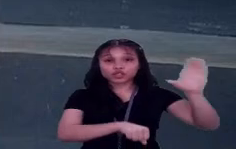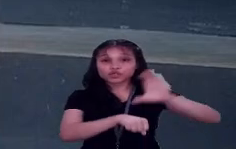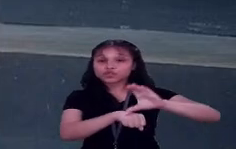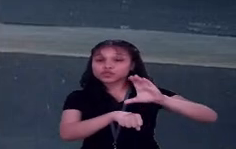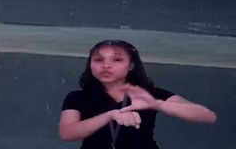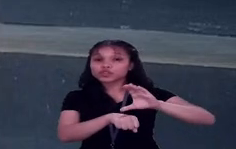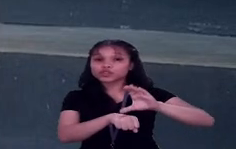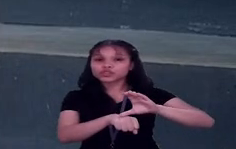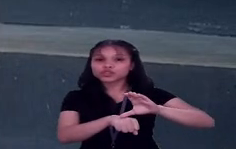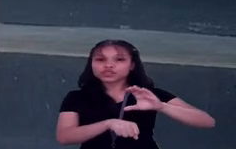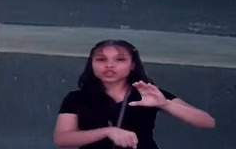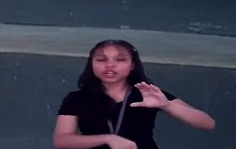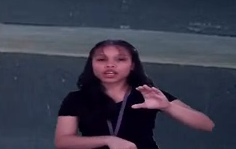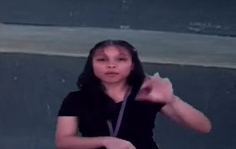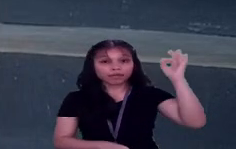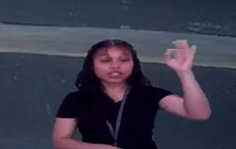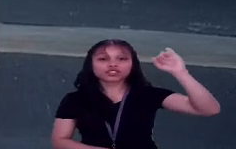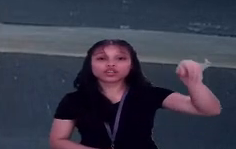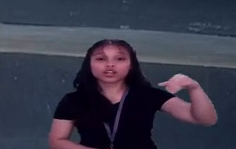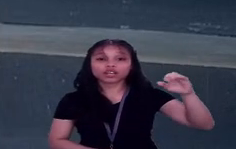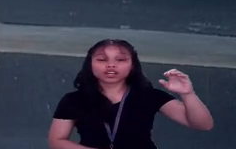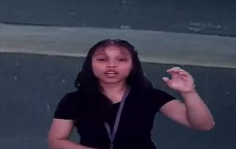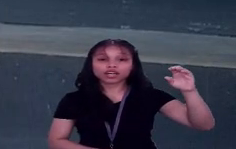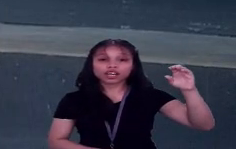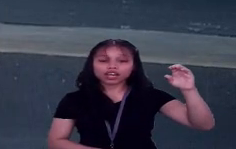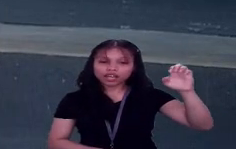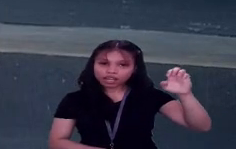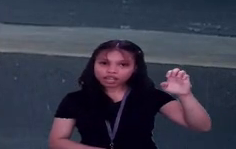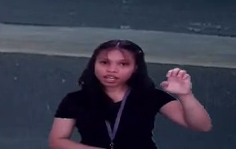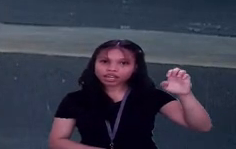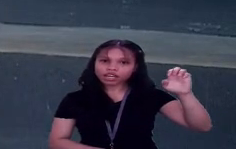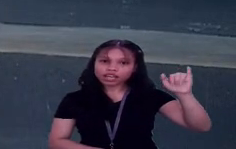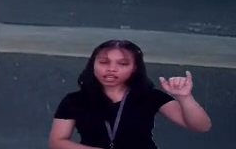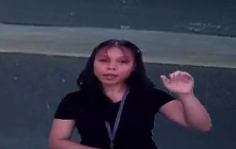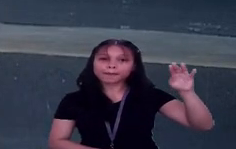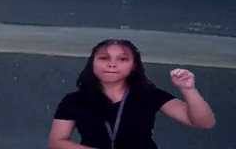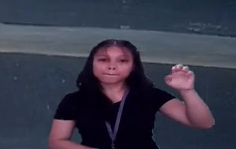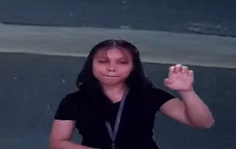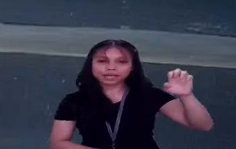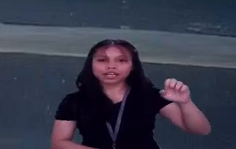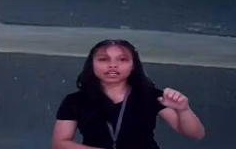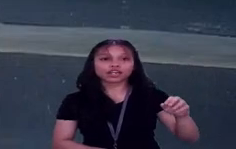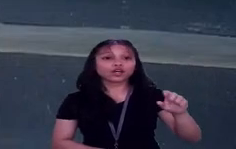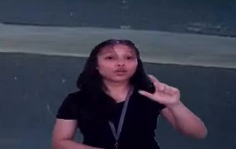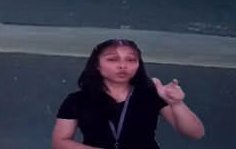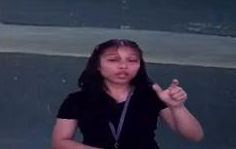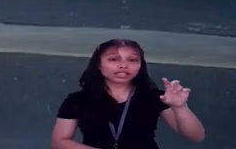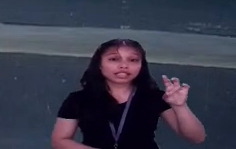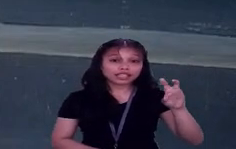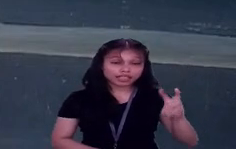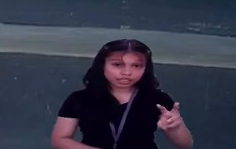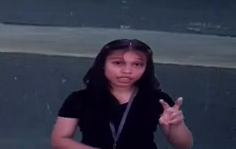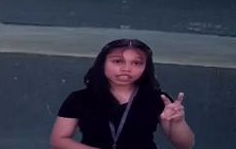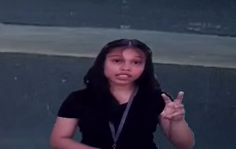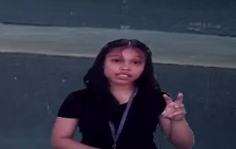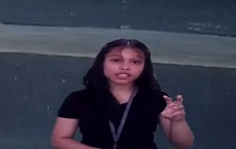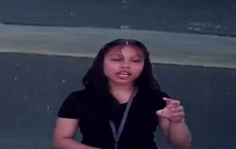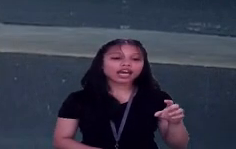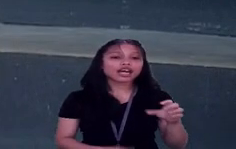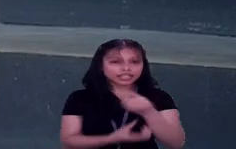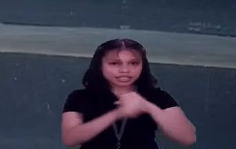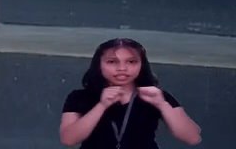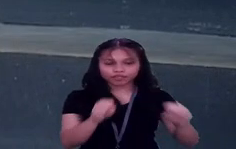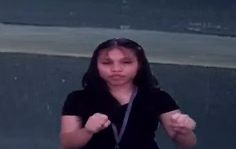of Pastor Jaime Victorino. Got saved and baptized when I was 26 years old at Tans Bible Baptist Church in